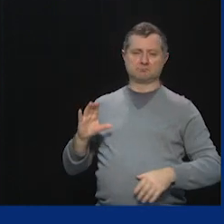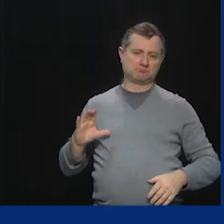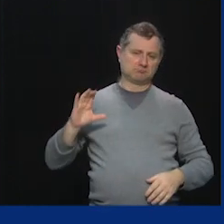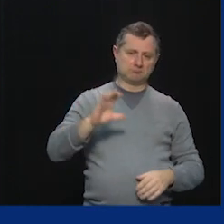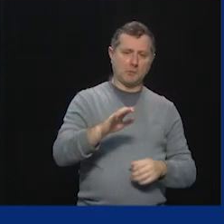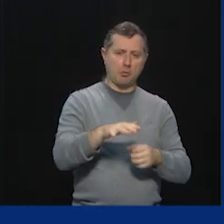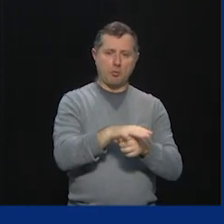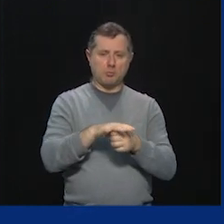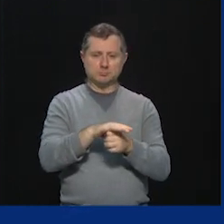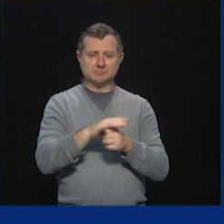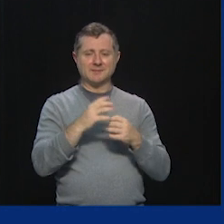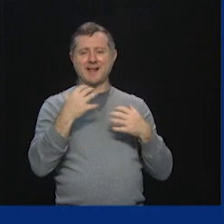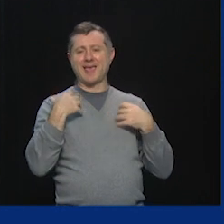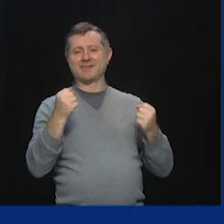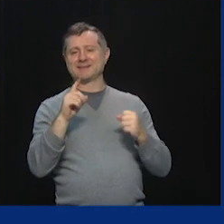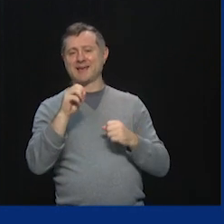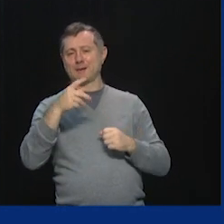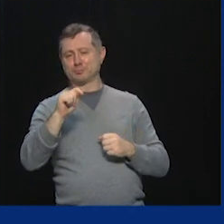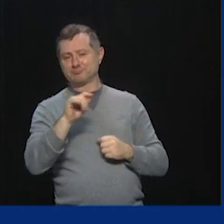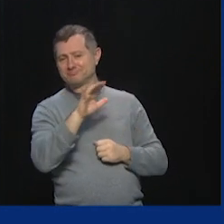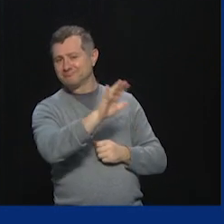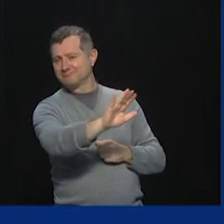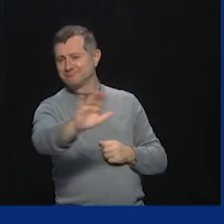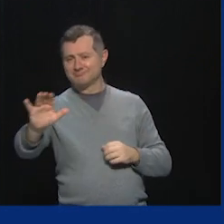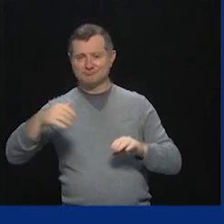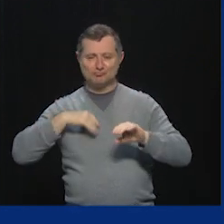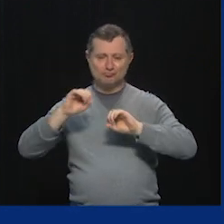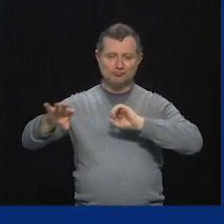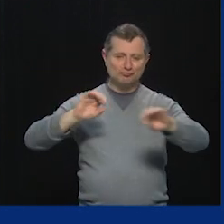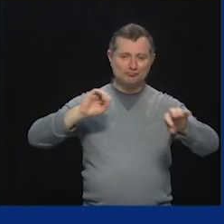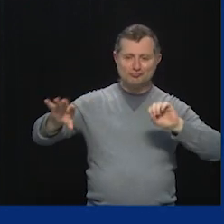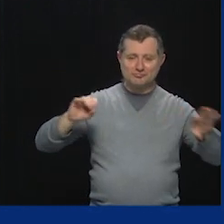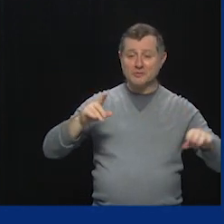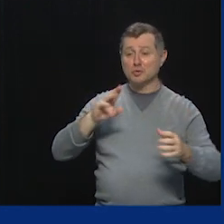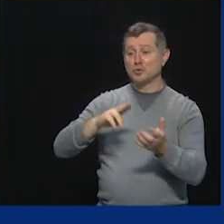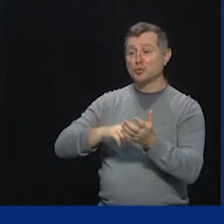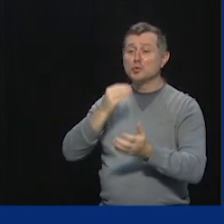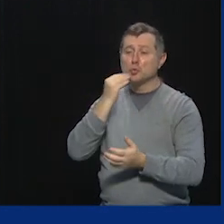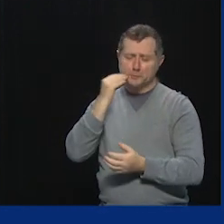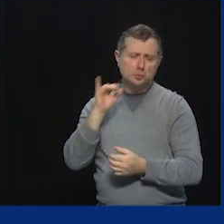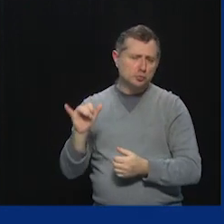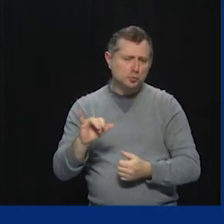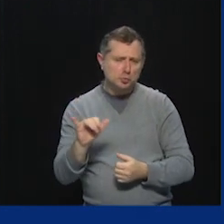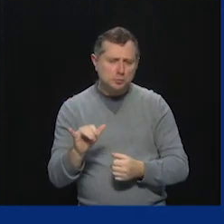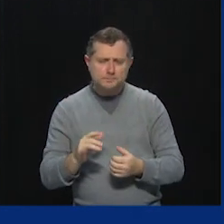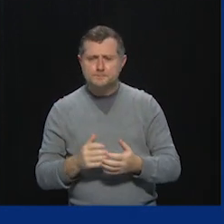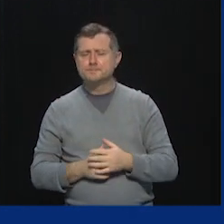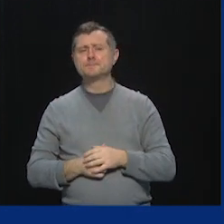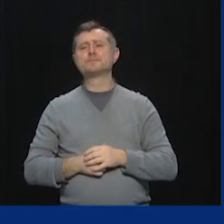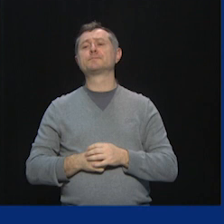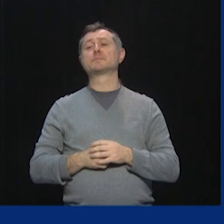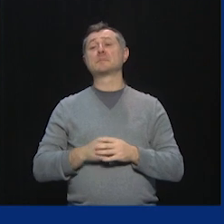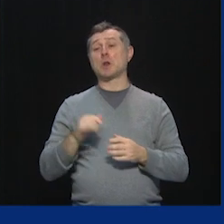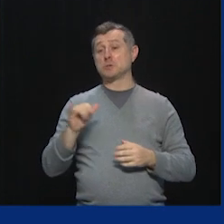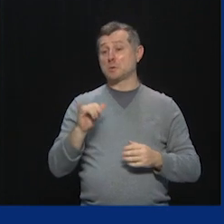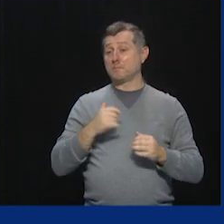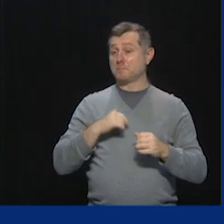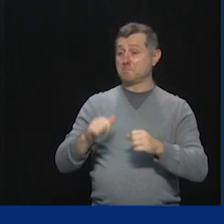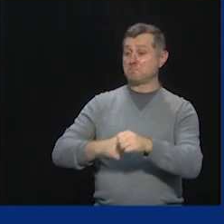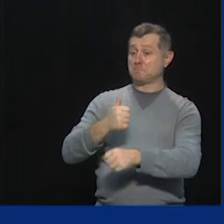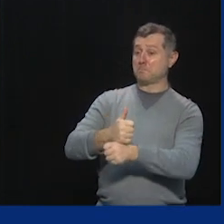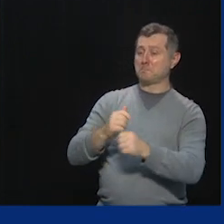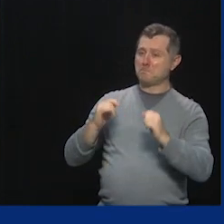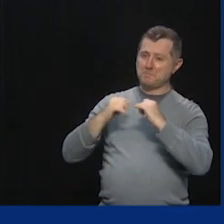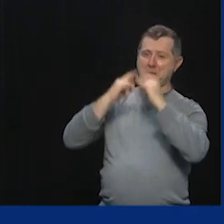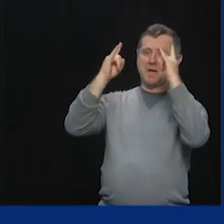long-term facilities, and also pop-up sites. We know this worked. It's not always about the mass vaccination site. It's not always about the drive-through. It's about